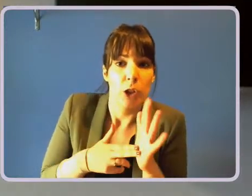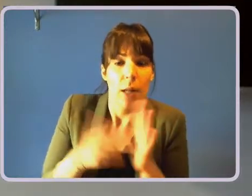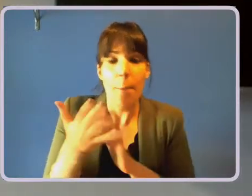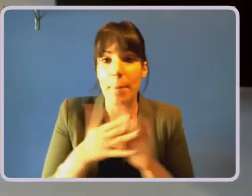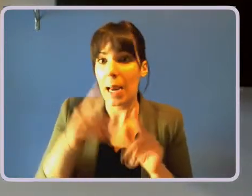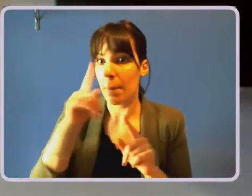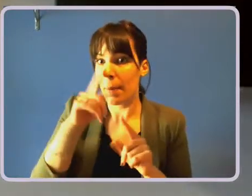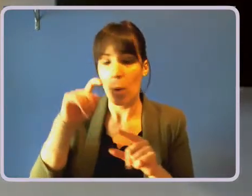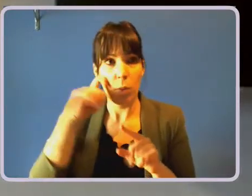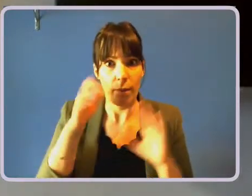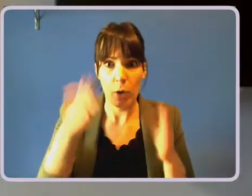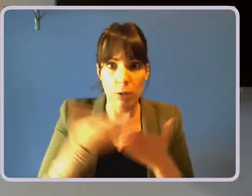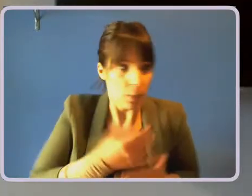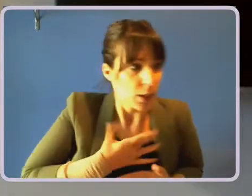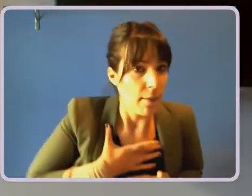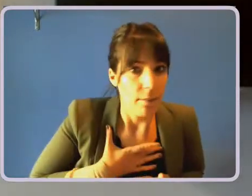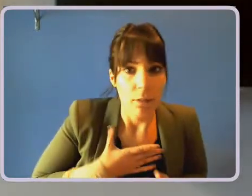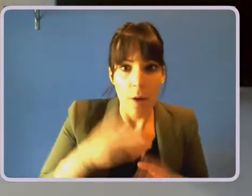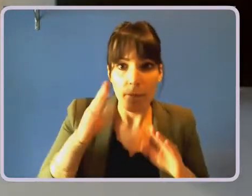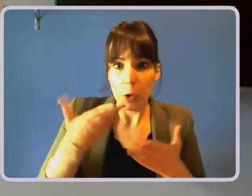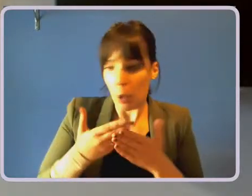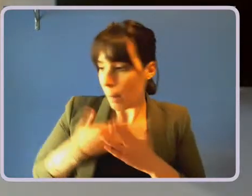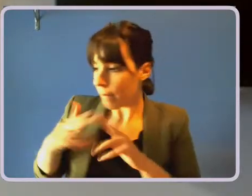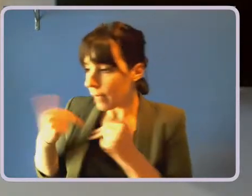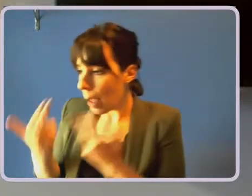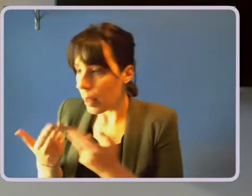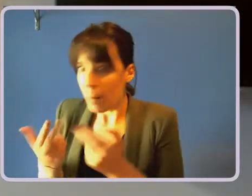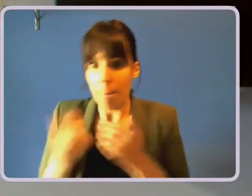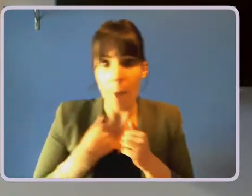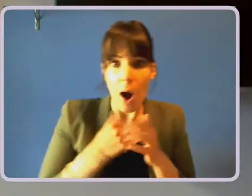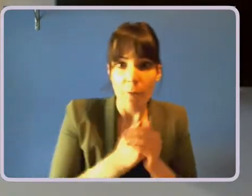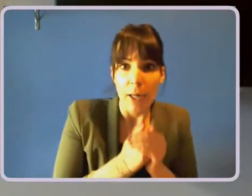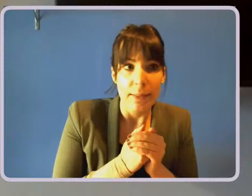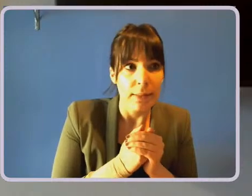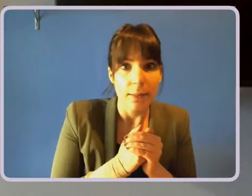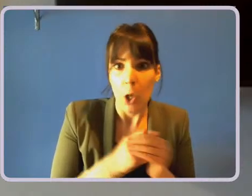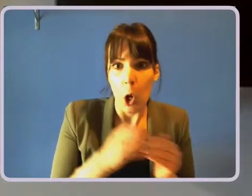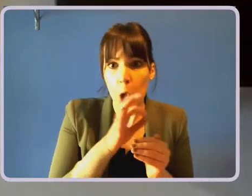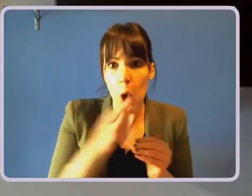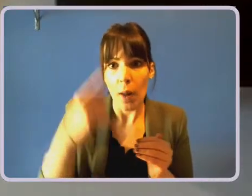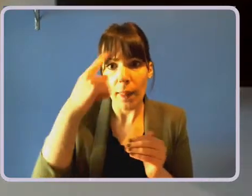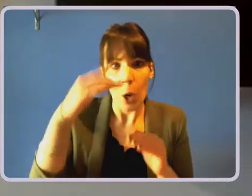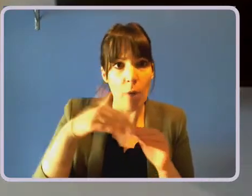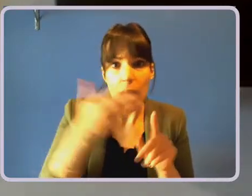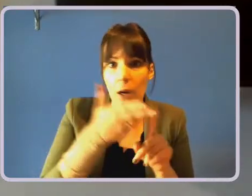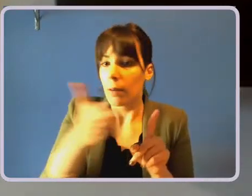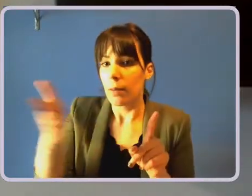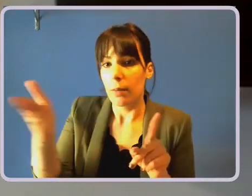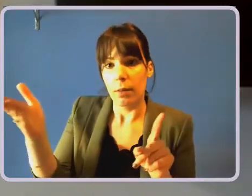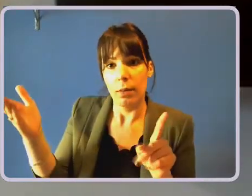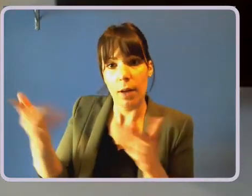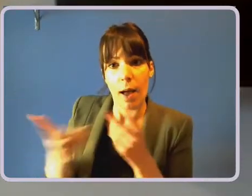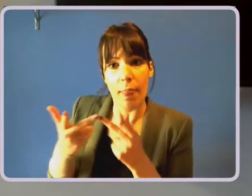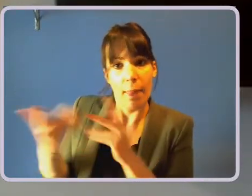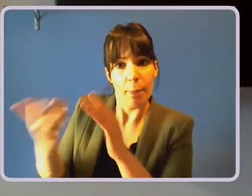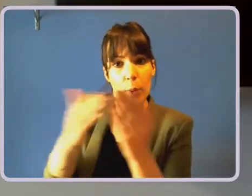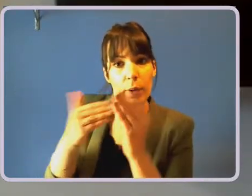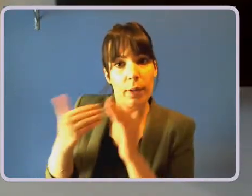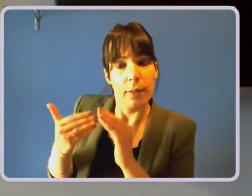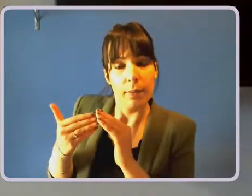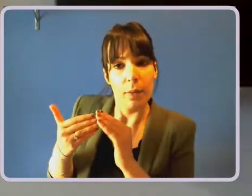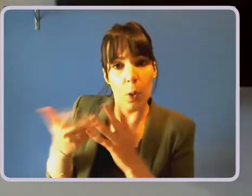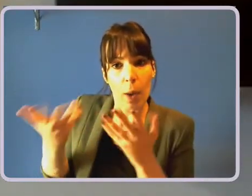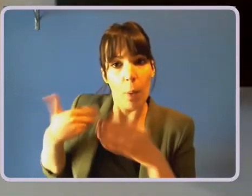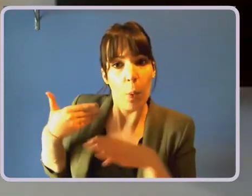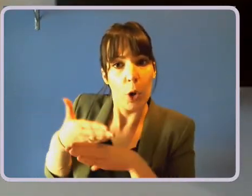friends. And very quickly, we then think about who may be impacted. We then think about our community, where we're working, and instantly you